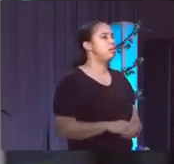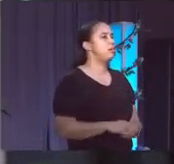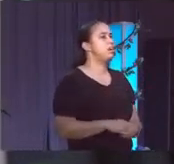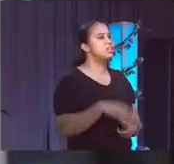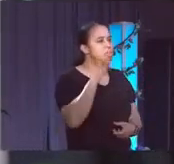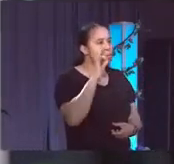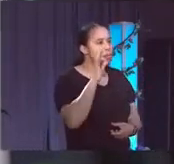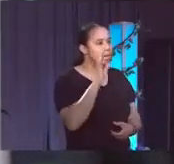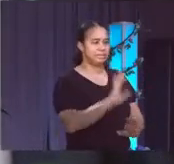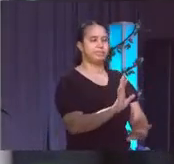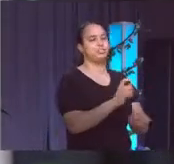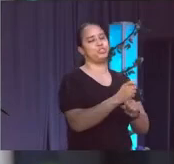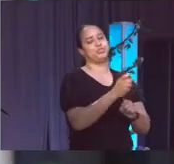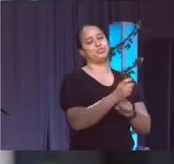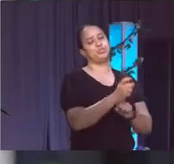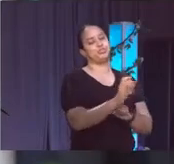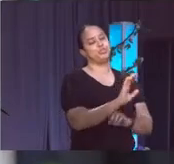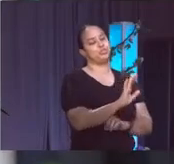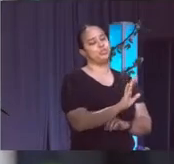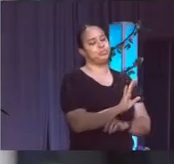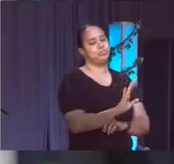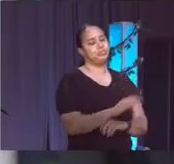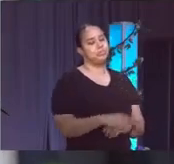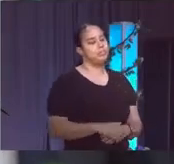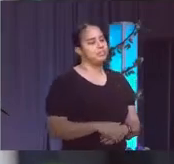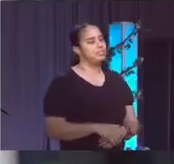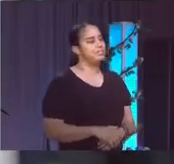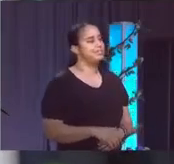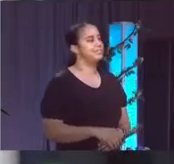smoking a blunt. No, I'm just kidding.